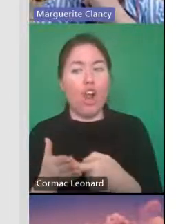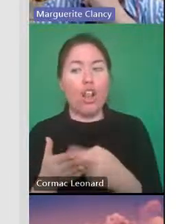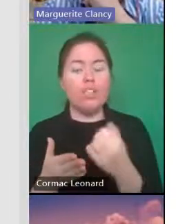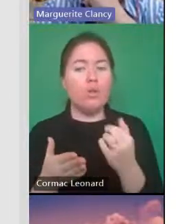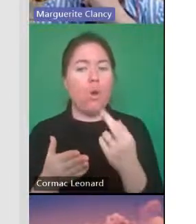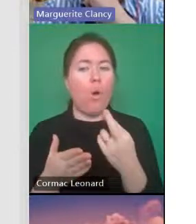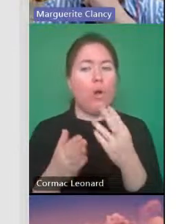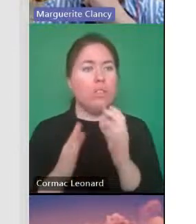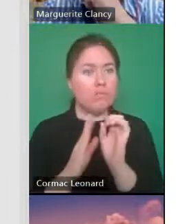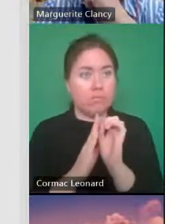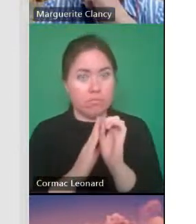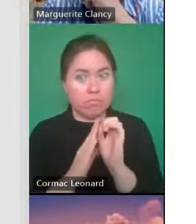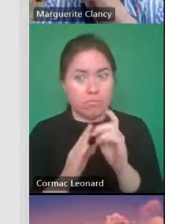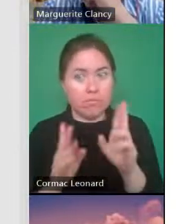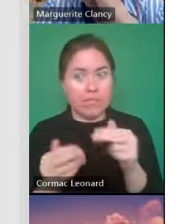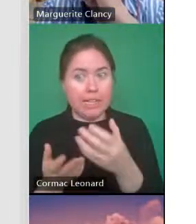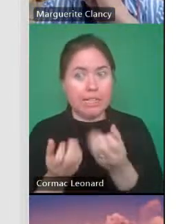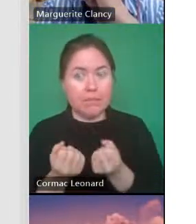health professionals.